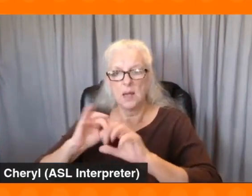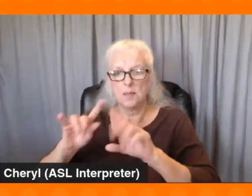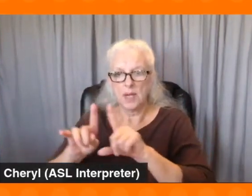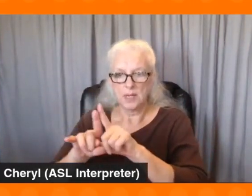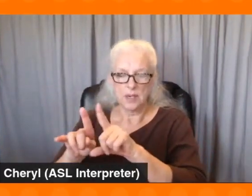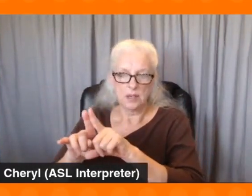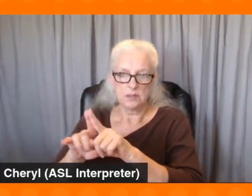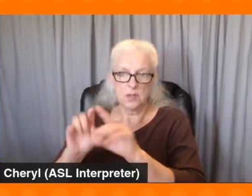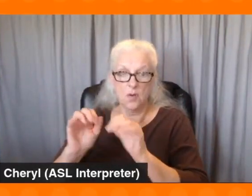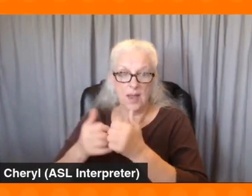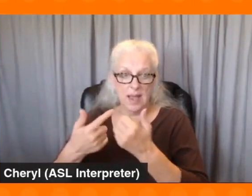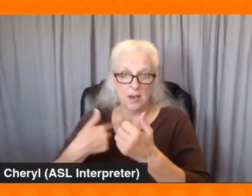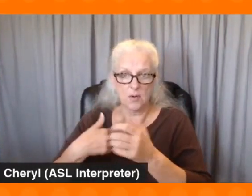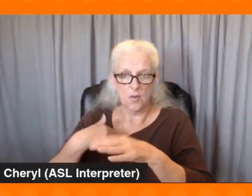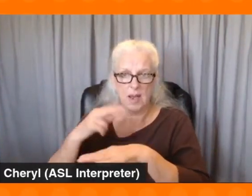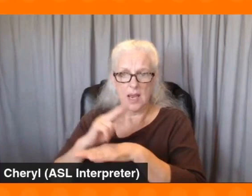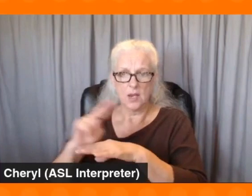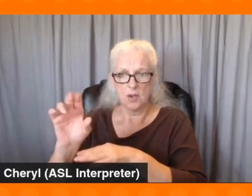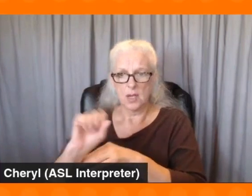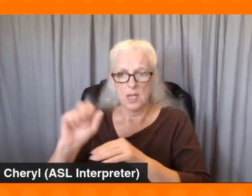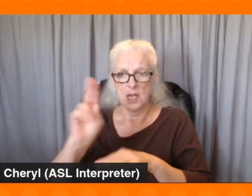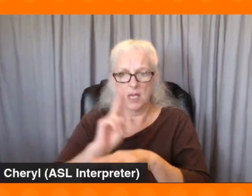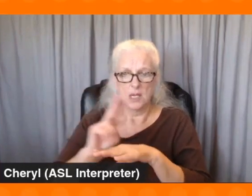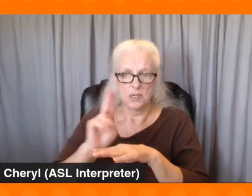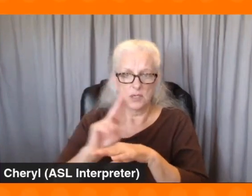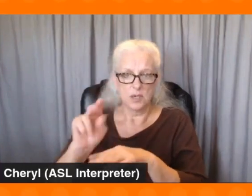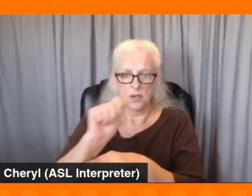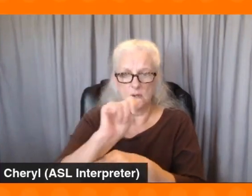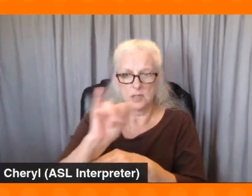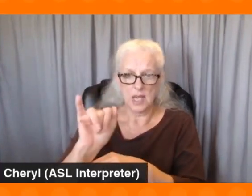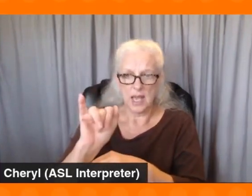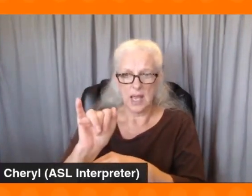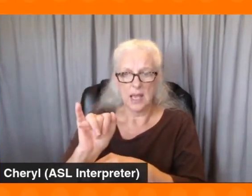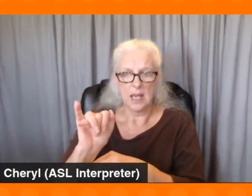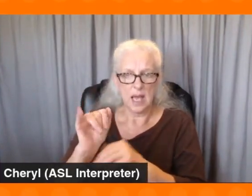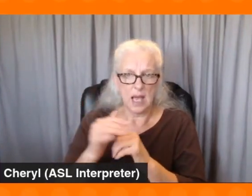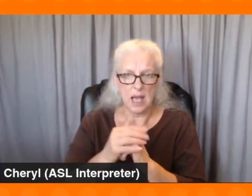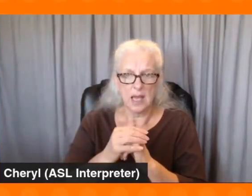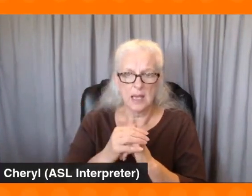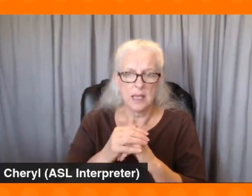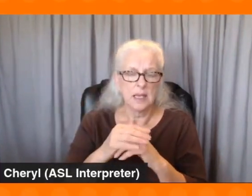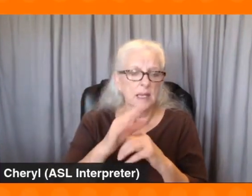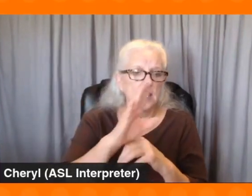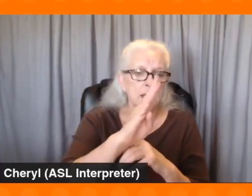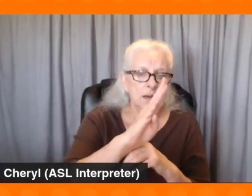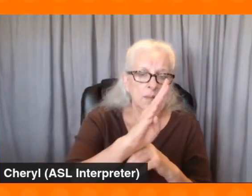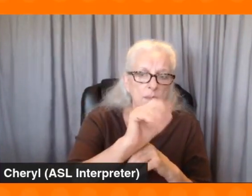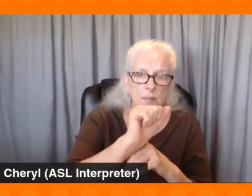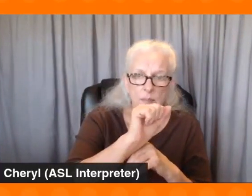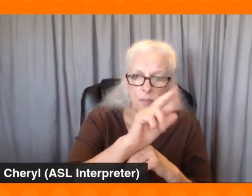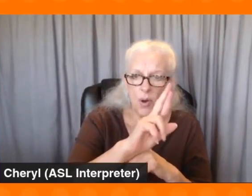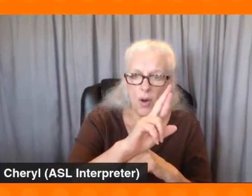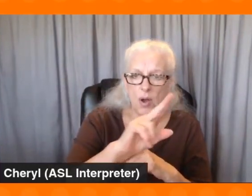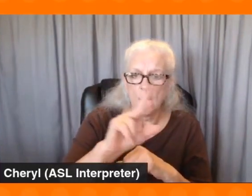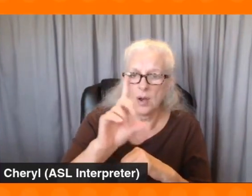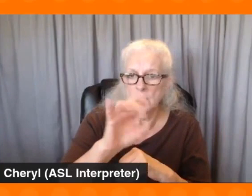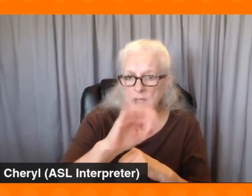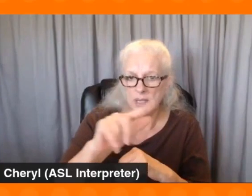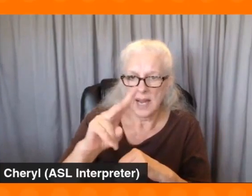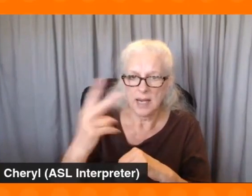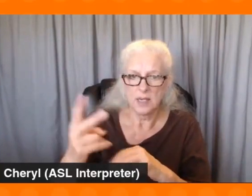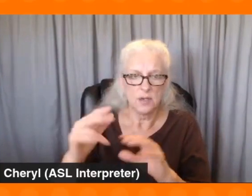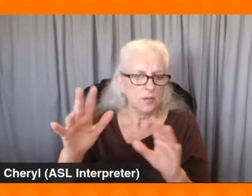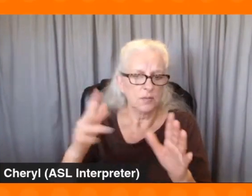using Scratch is to introduce artificial intelligence topics to students. Bard, ChatGPT, DALL-E 2, they're all